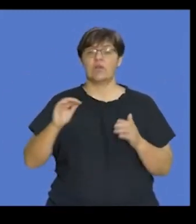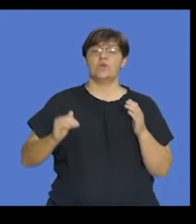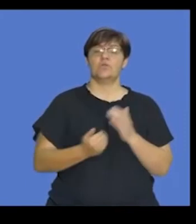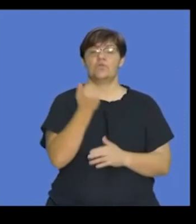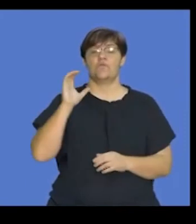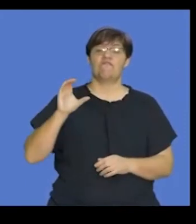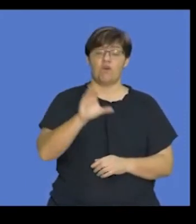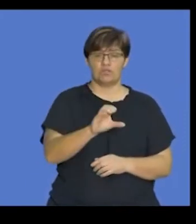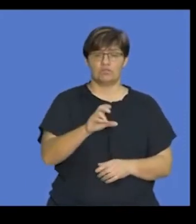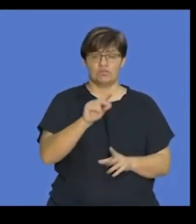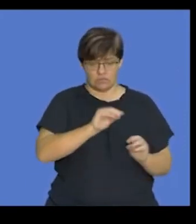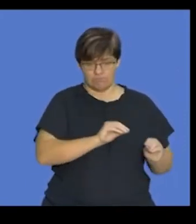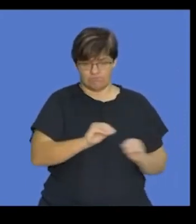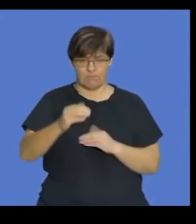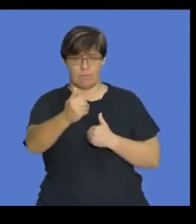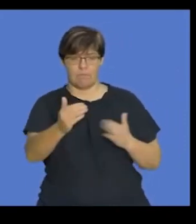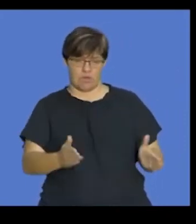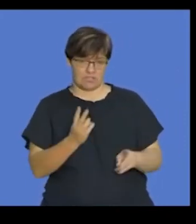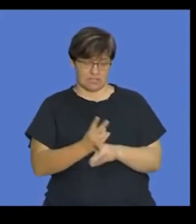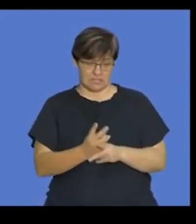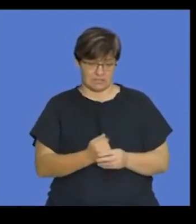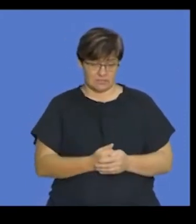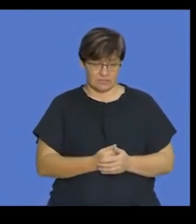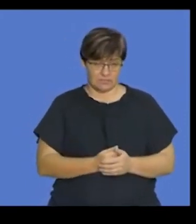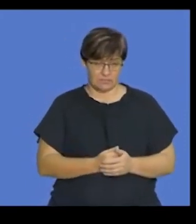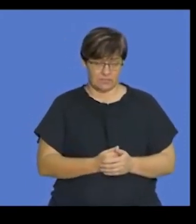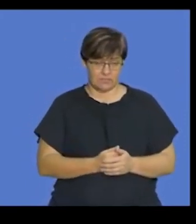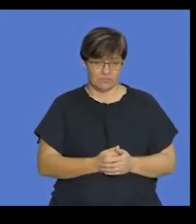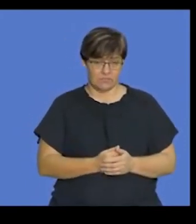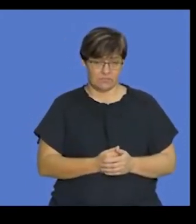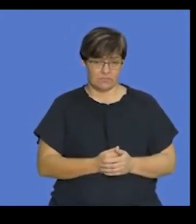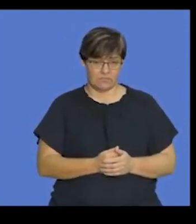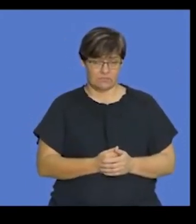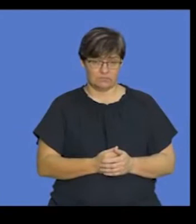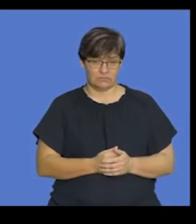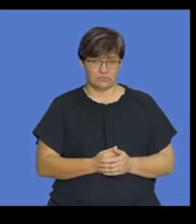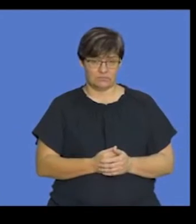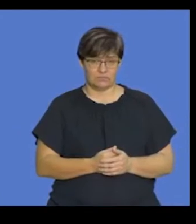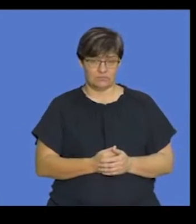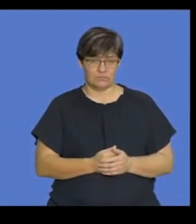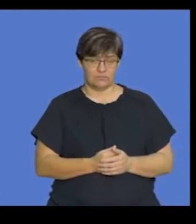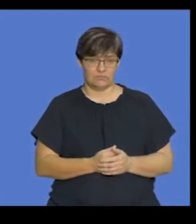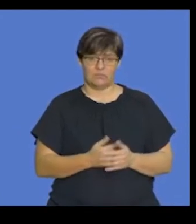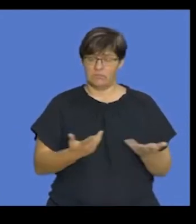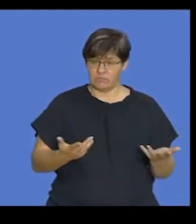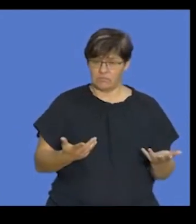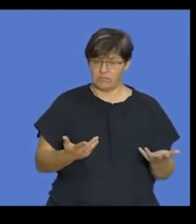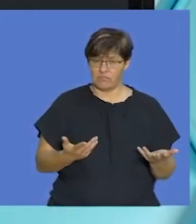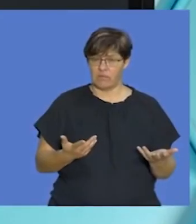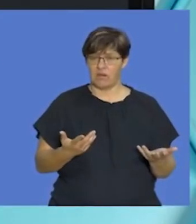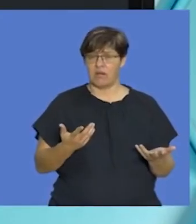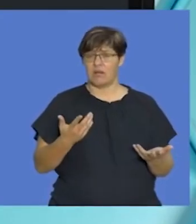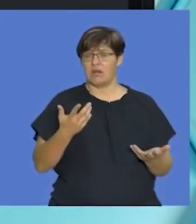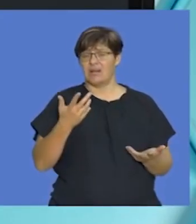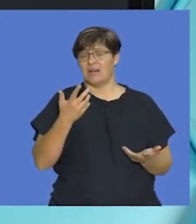to move the toy box. That should say toy box, not toolbox. Now, when